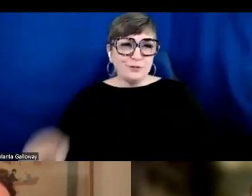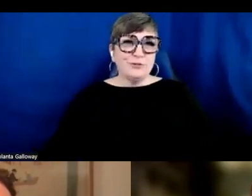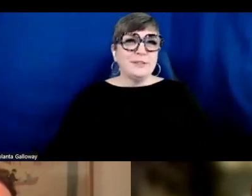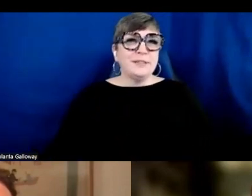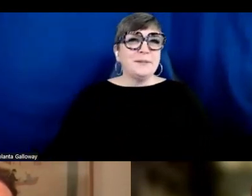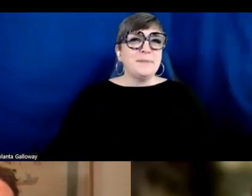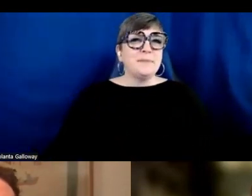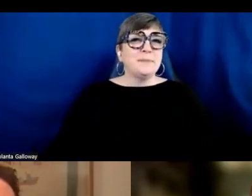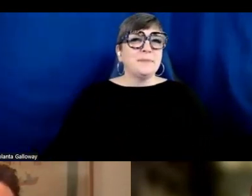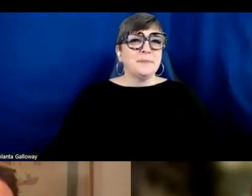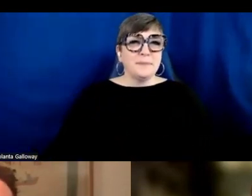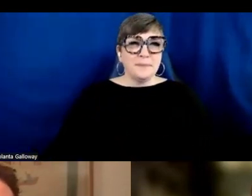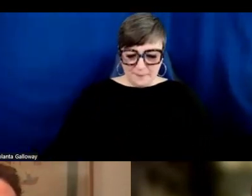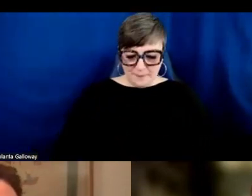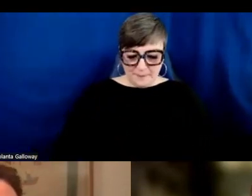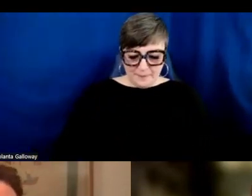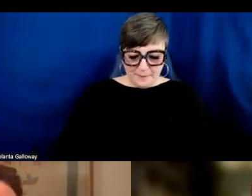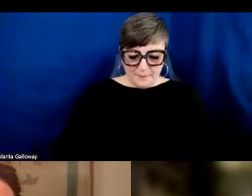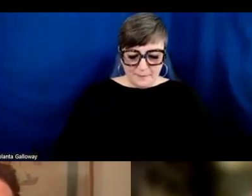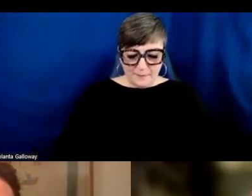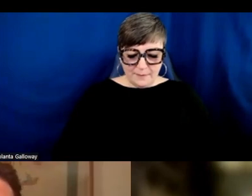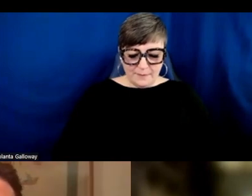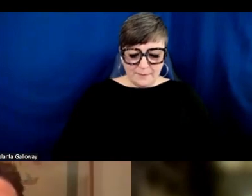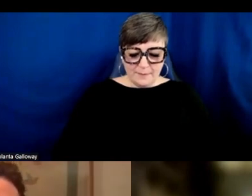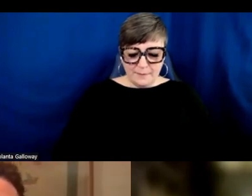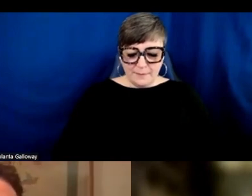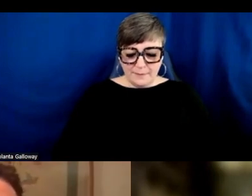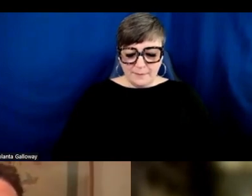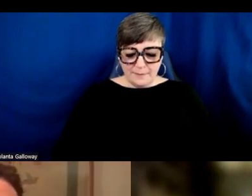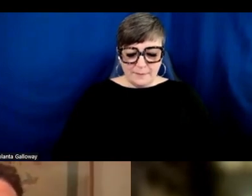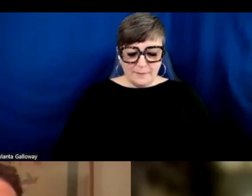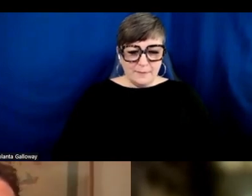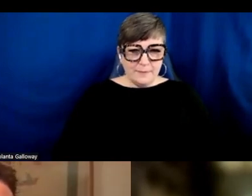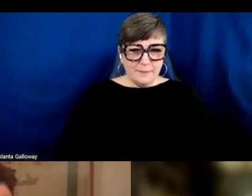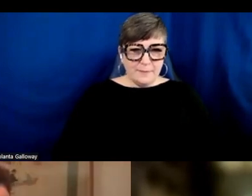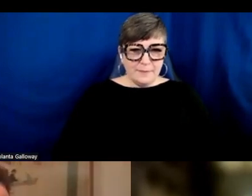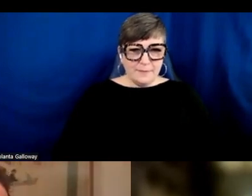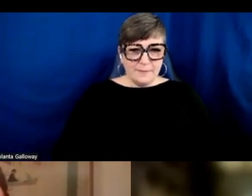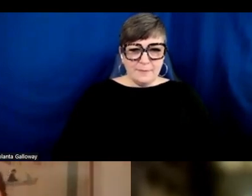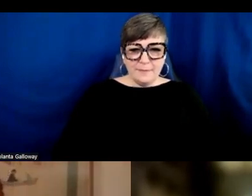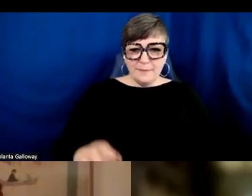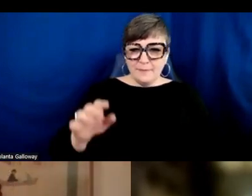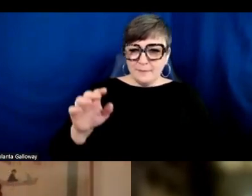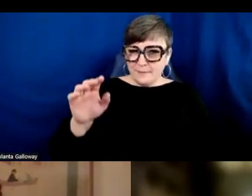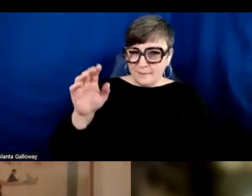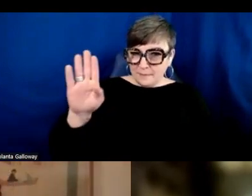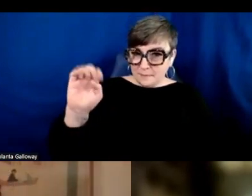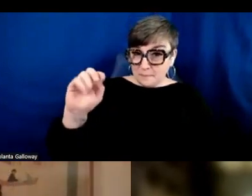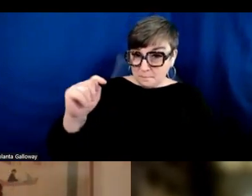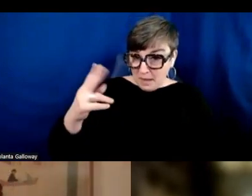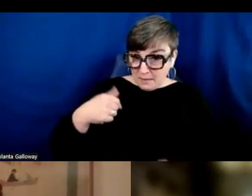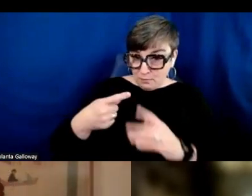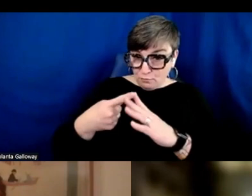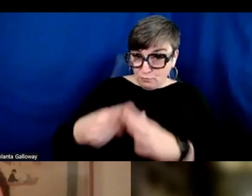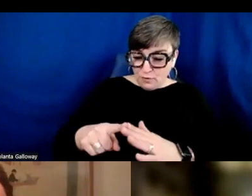Do you want me to start Mara? Um, I don't actually don't think it's hard to find disability in the